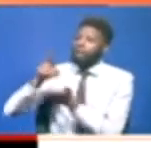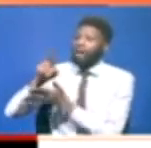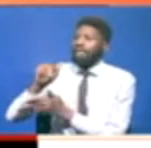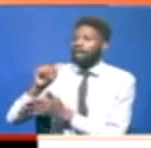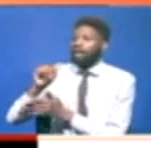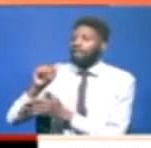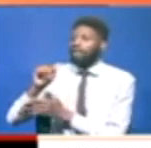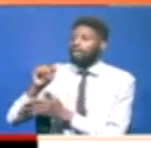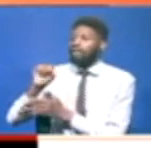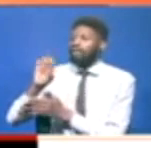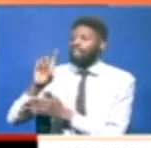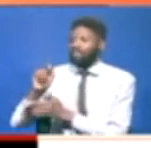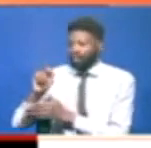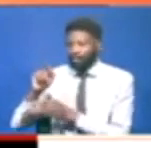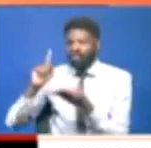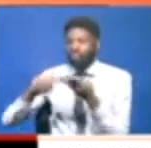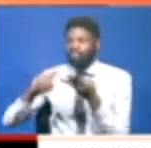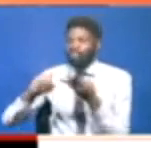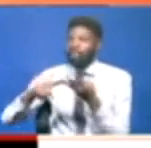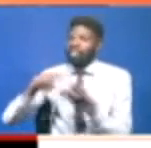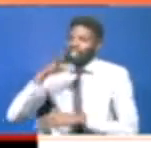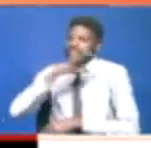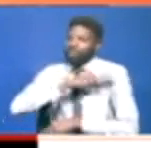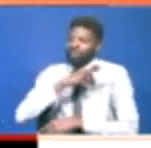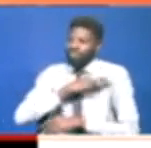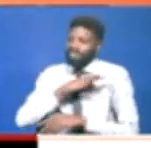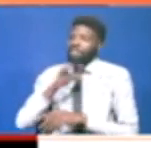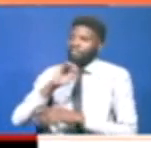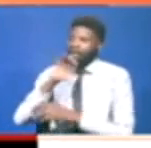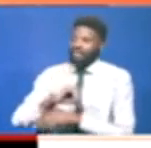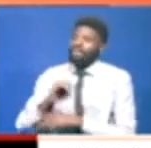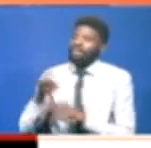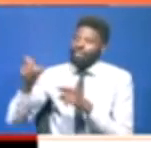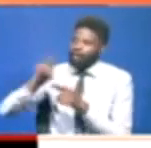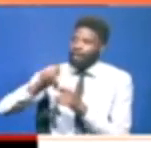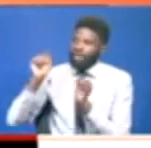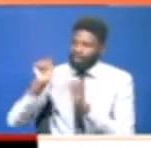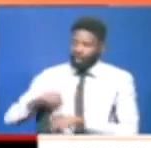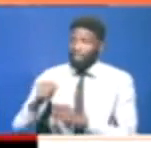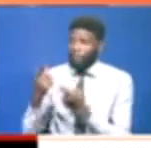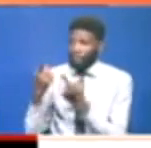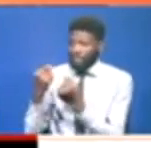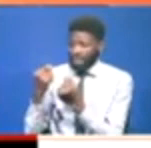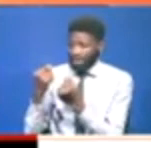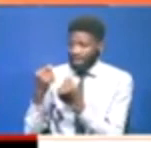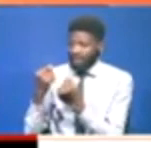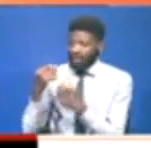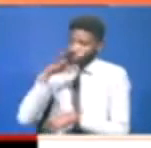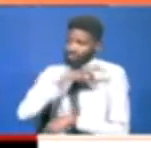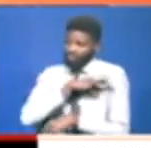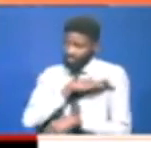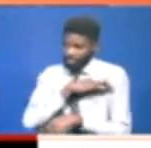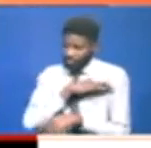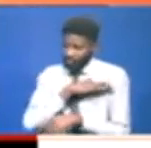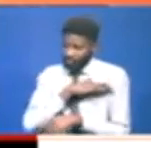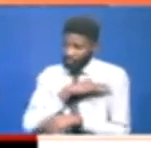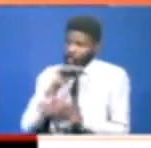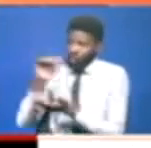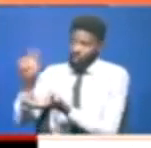getting dividends. Yes, you get dividends. So you now use that money, you plow them back now to a saving. Reason